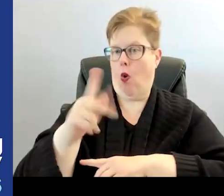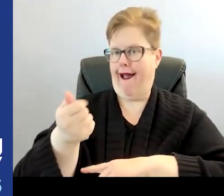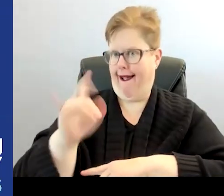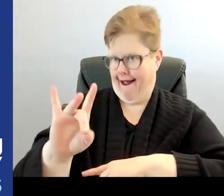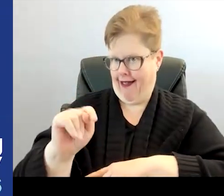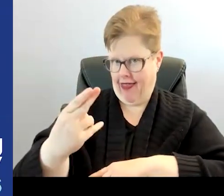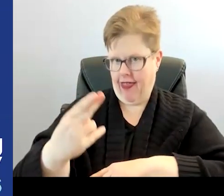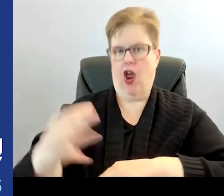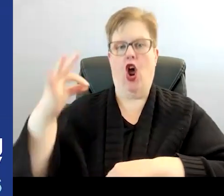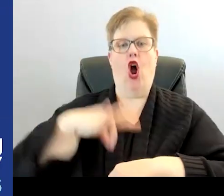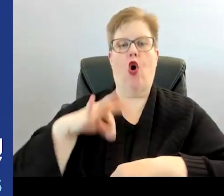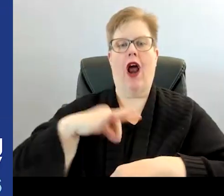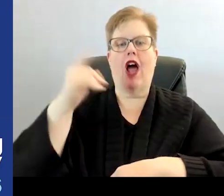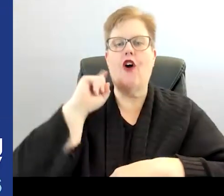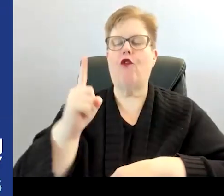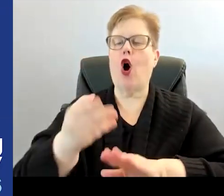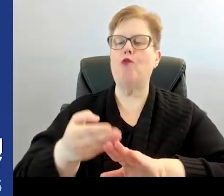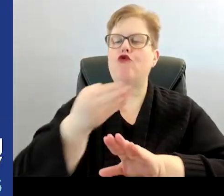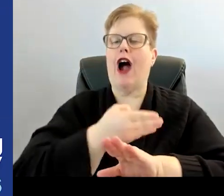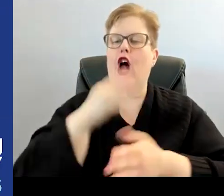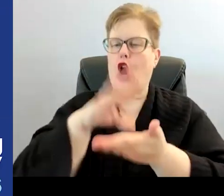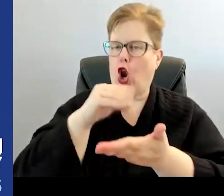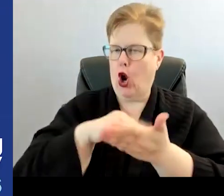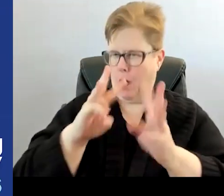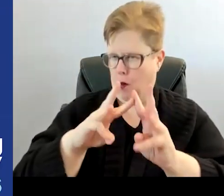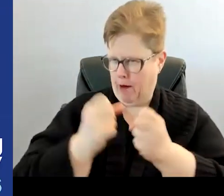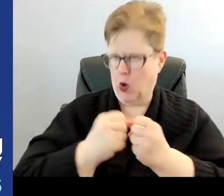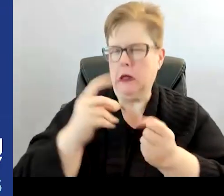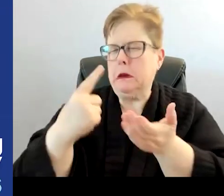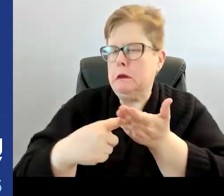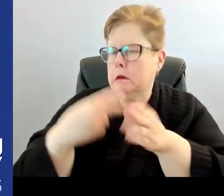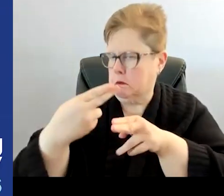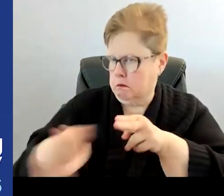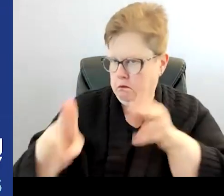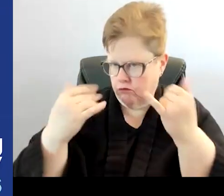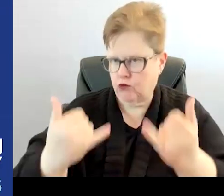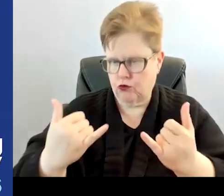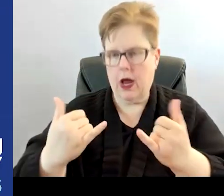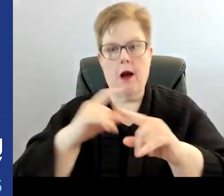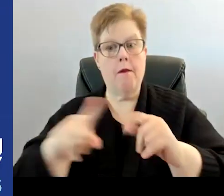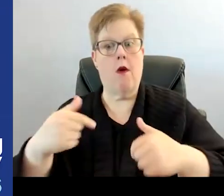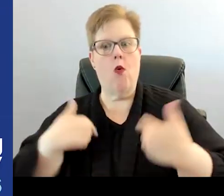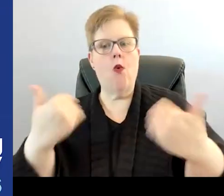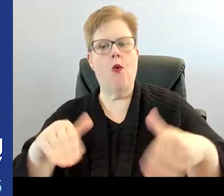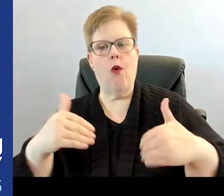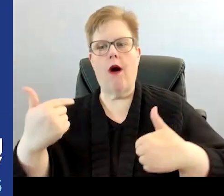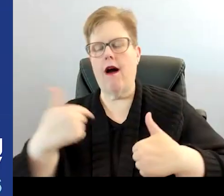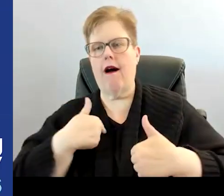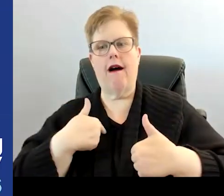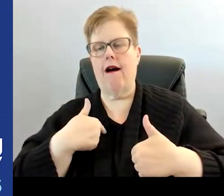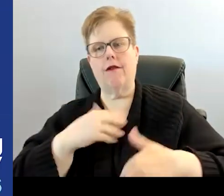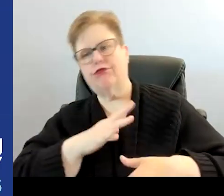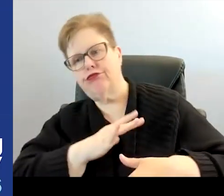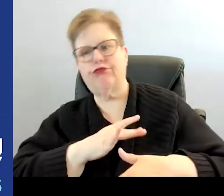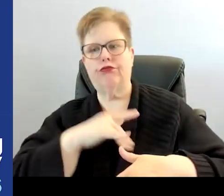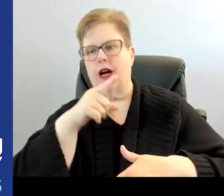a credit for prior learning webinar. We'll talk a little bit about that today, but I am a huge fan. This is a great way